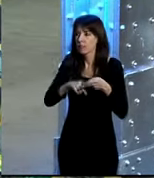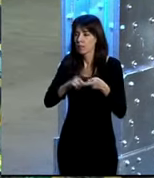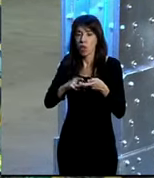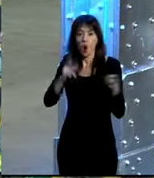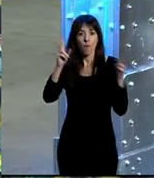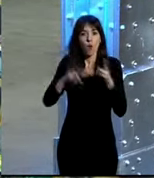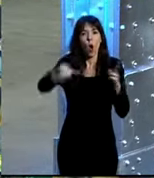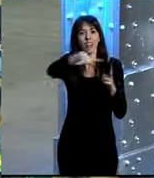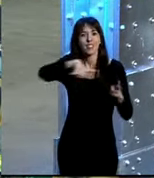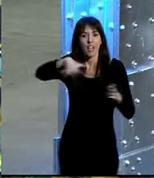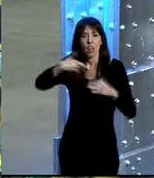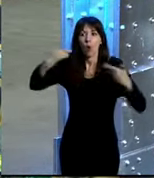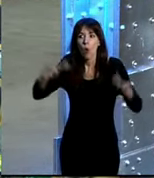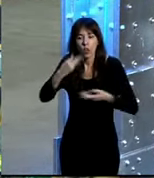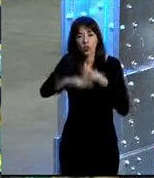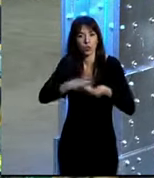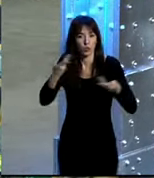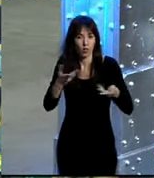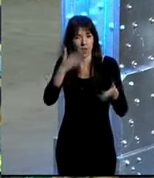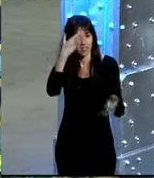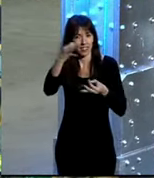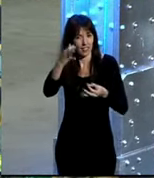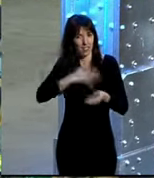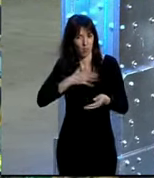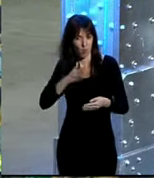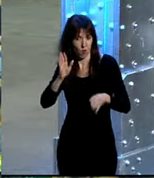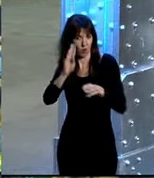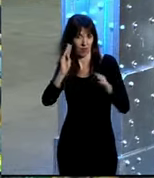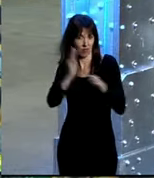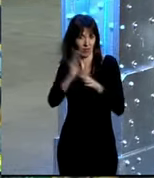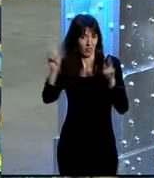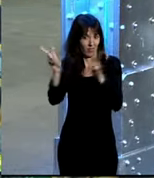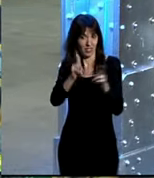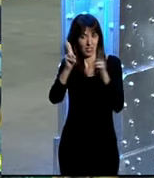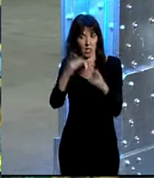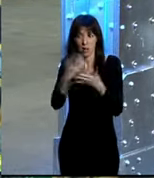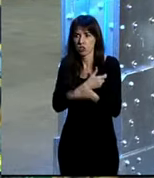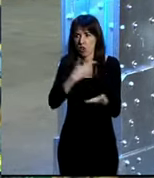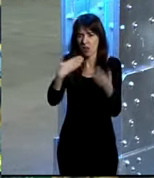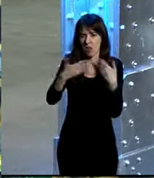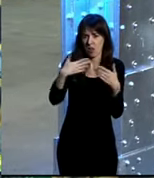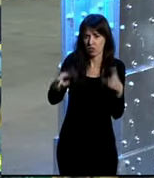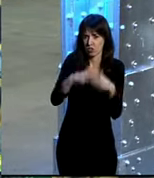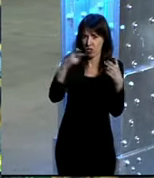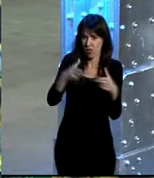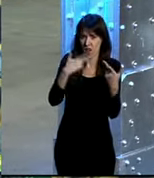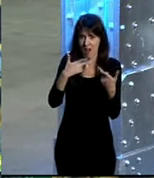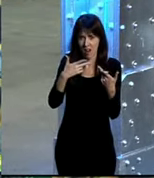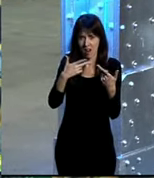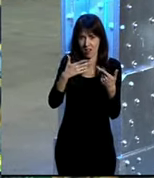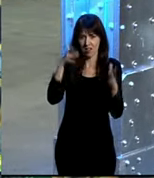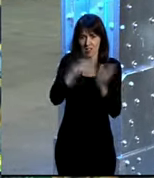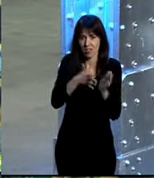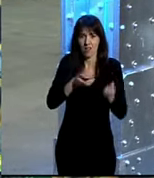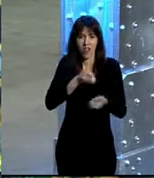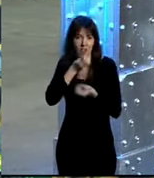So which actors are participating in that scene, where that specific part of the TV series was